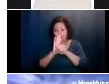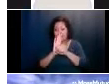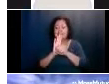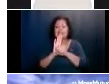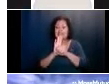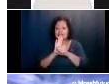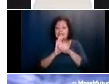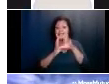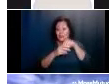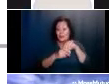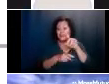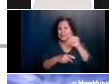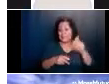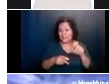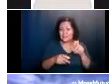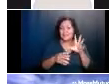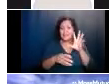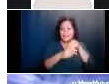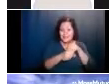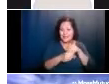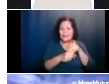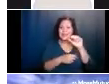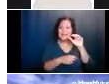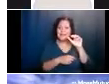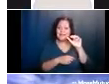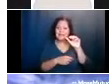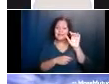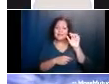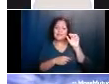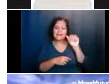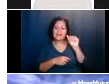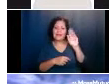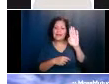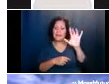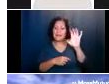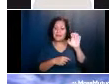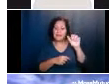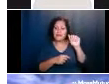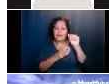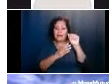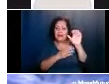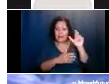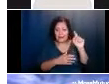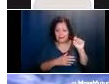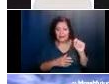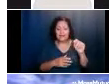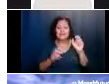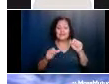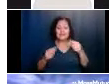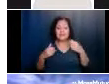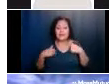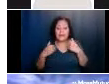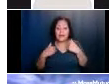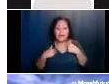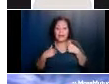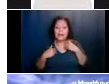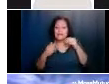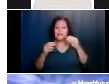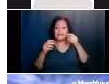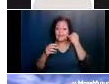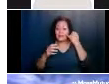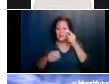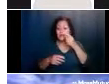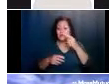Texas. In order to be eligible to open or have an ABLE account,